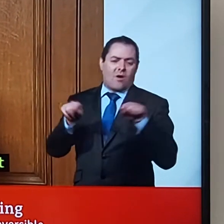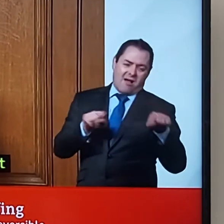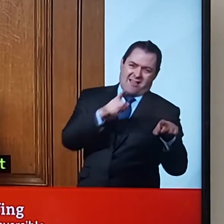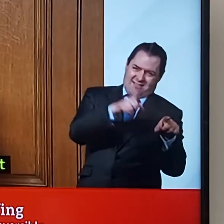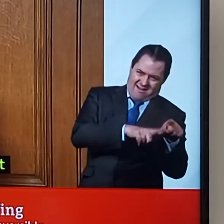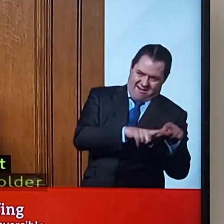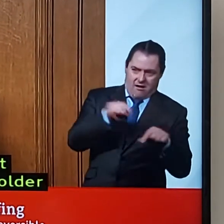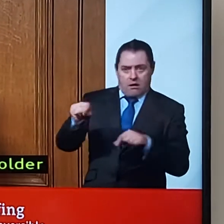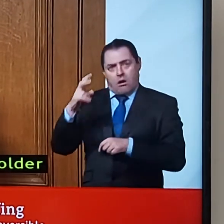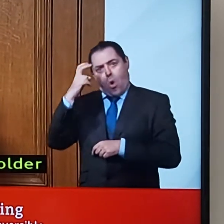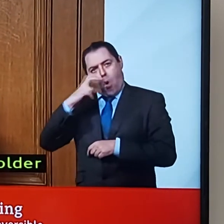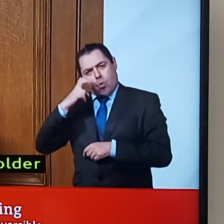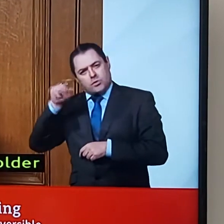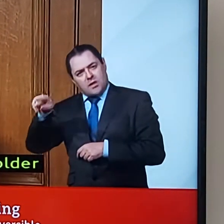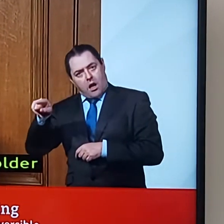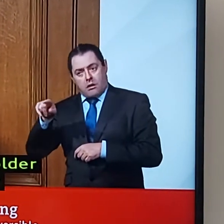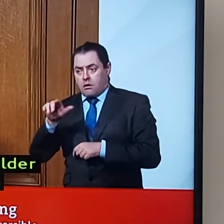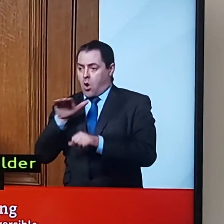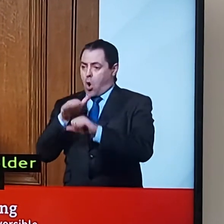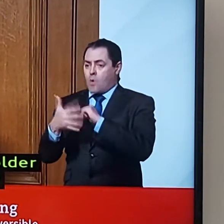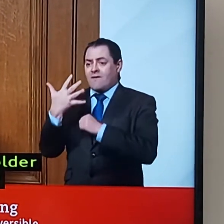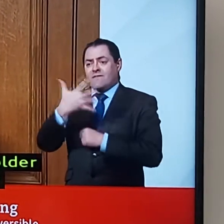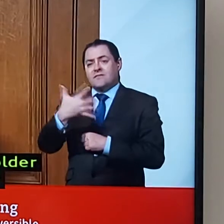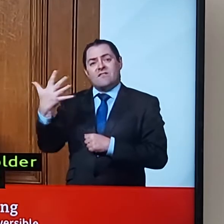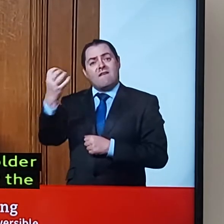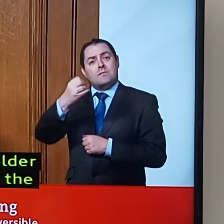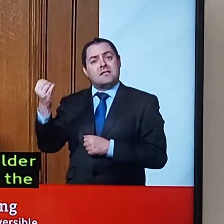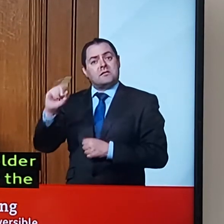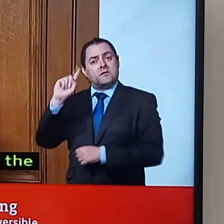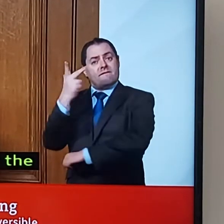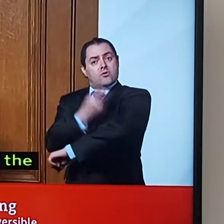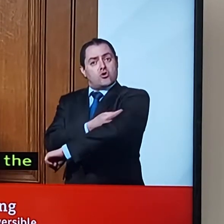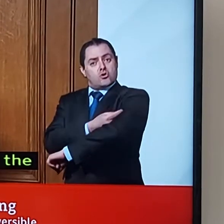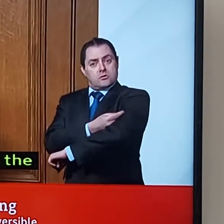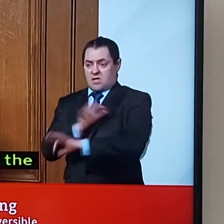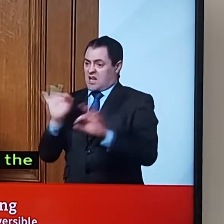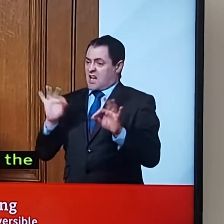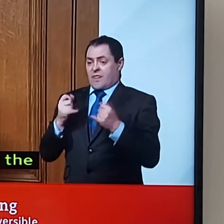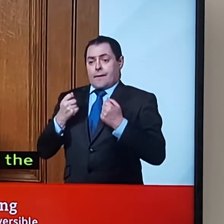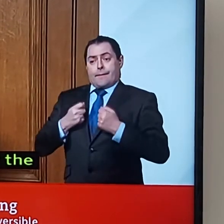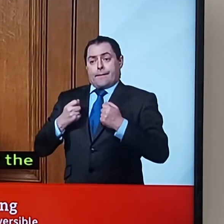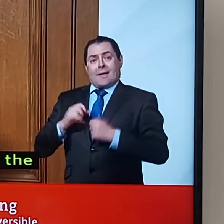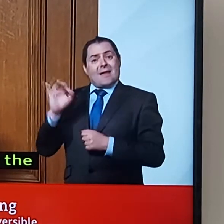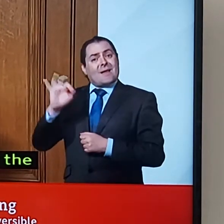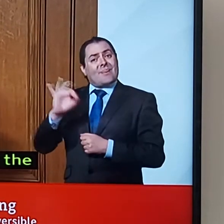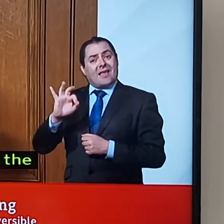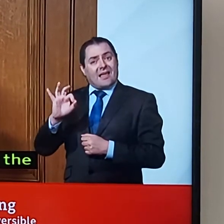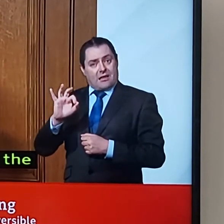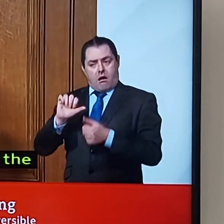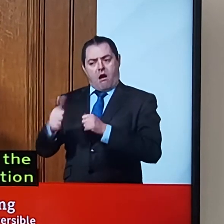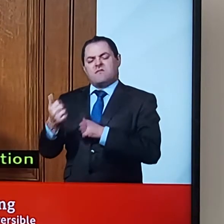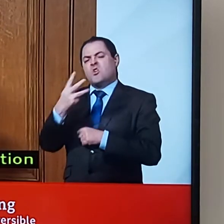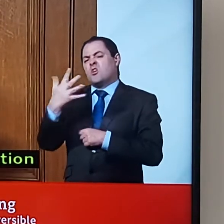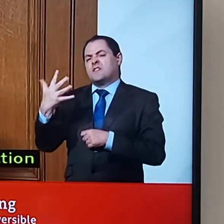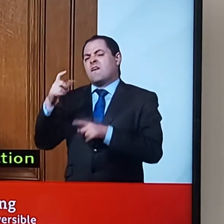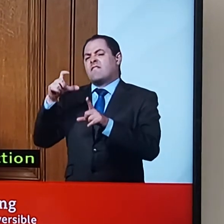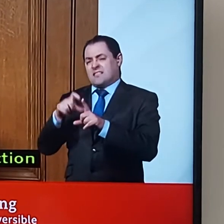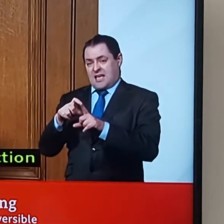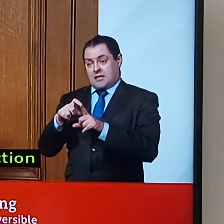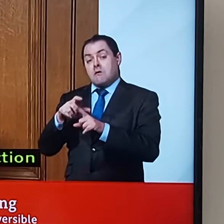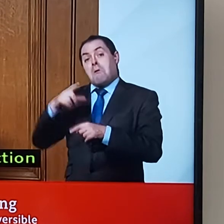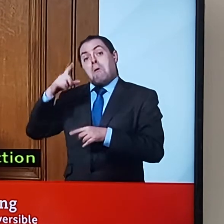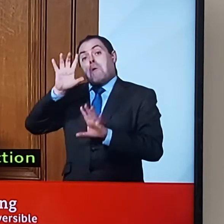or 55% protection just from getting mild disease at 35 days. But if people got an